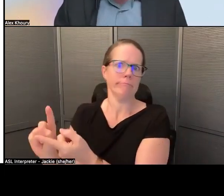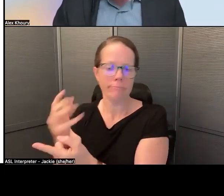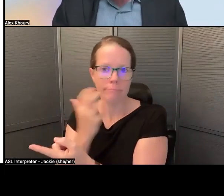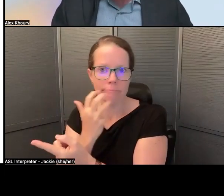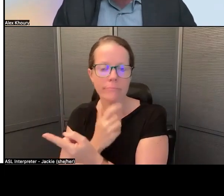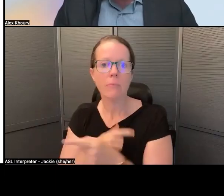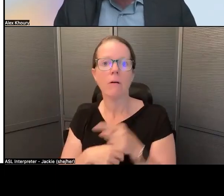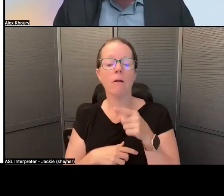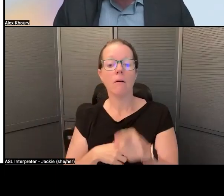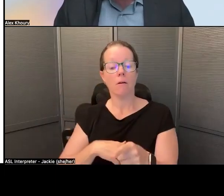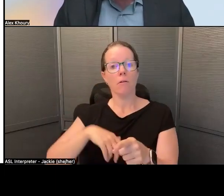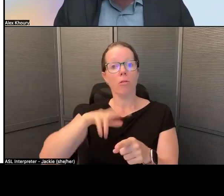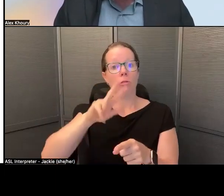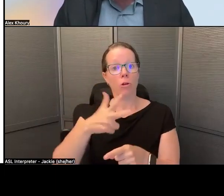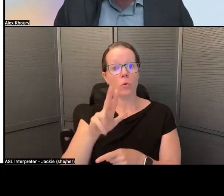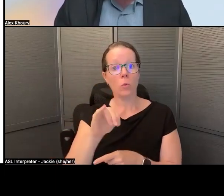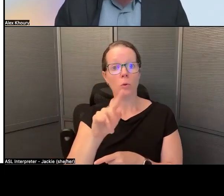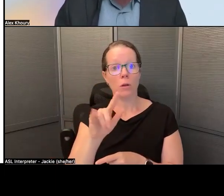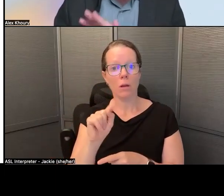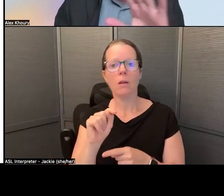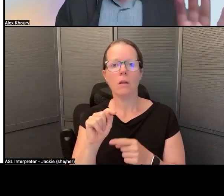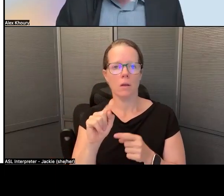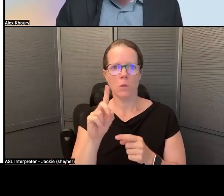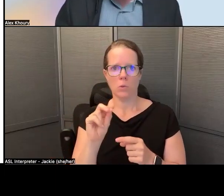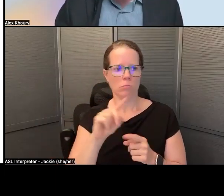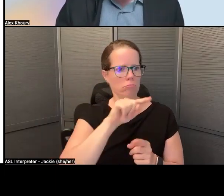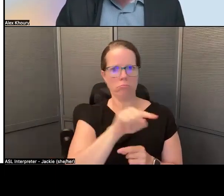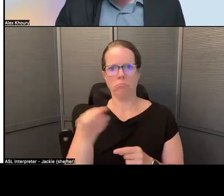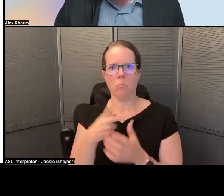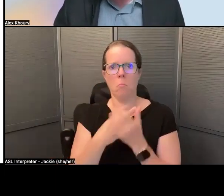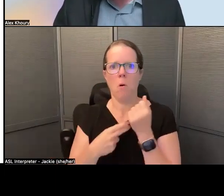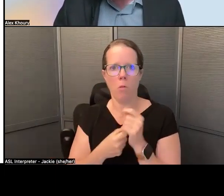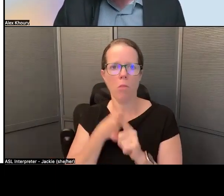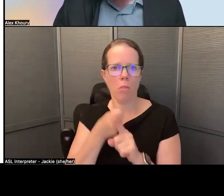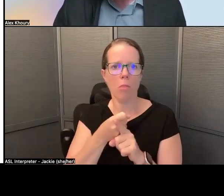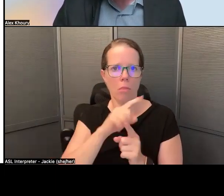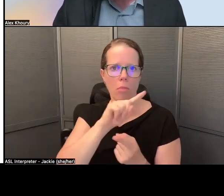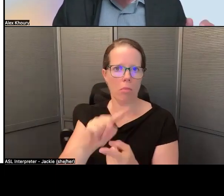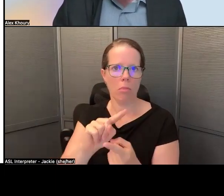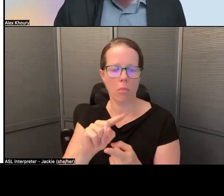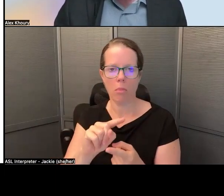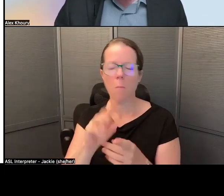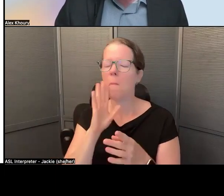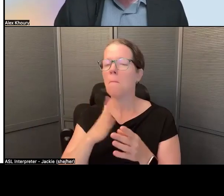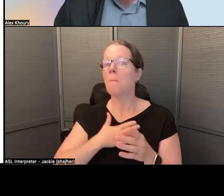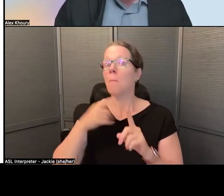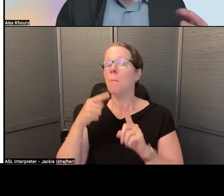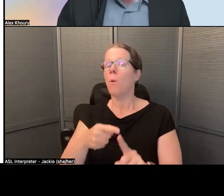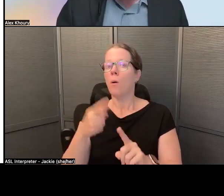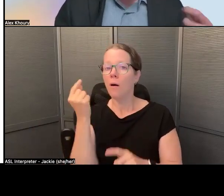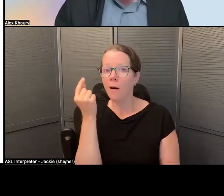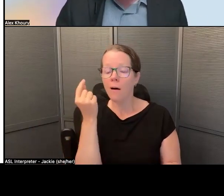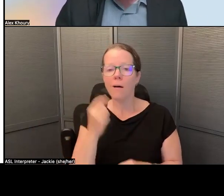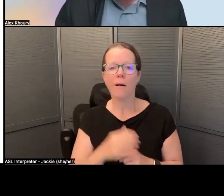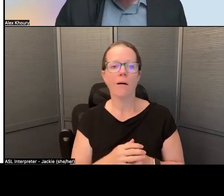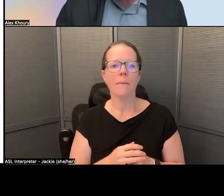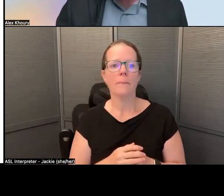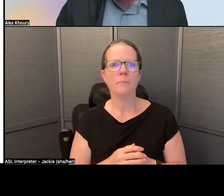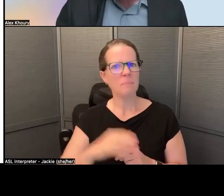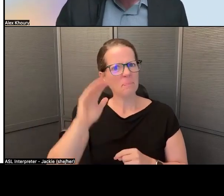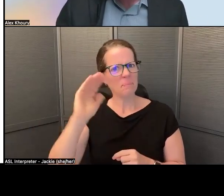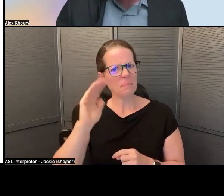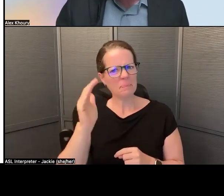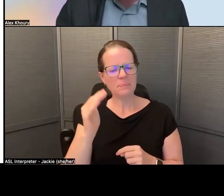them happening at the same time. But at a high level, the point I want to make here is that it seems like different elements of